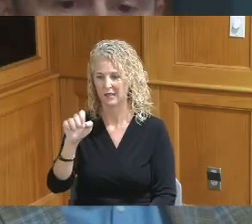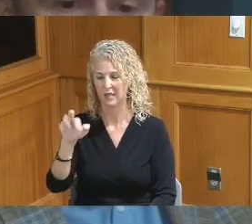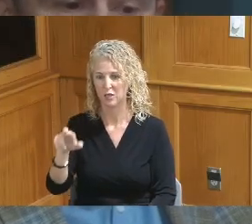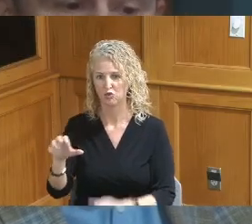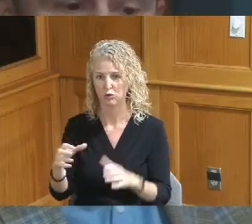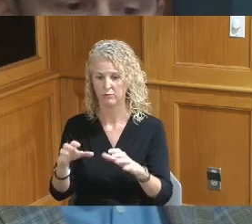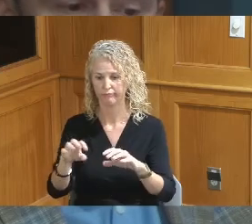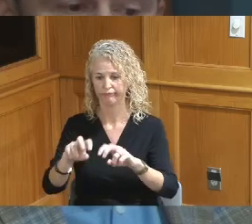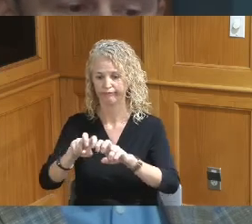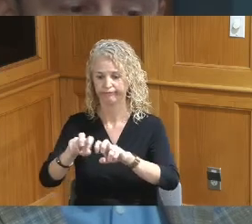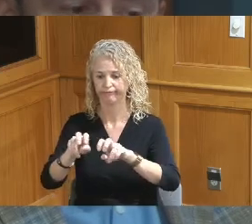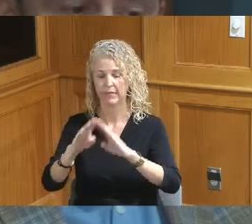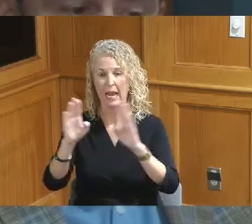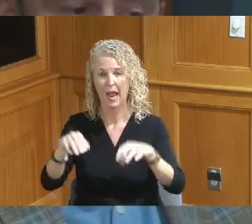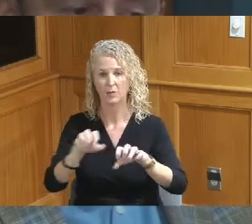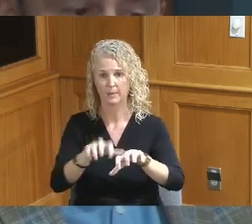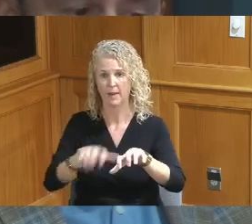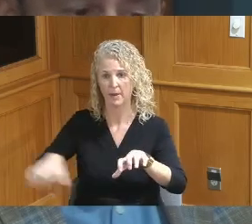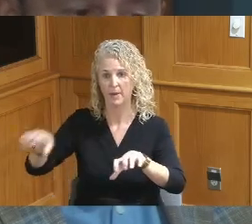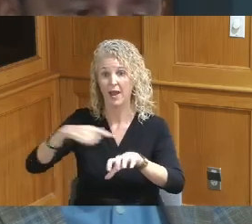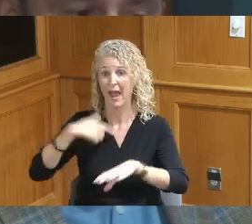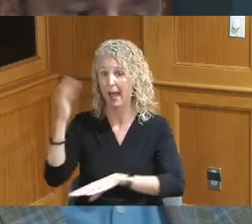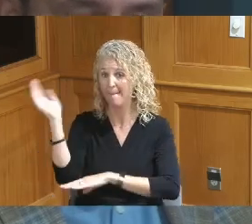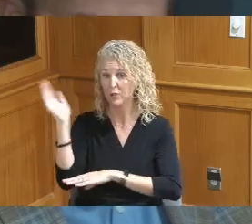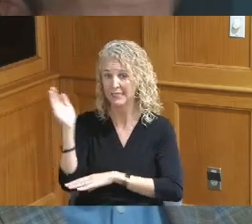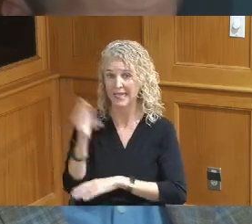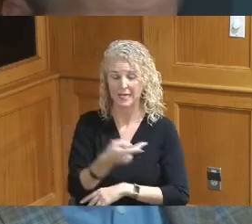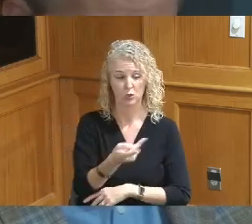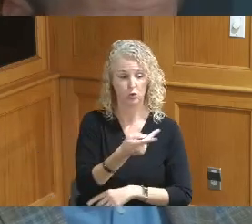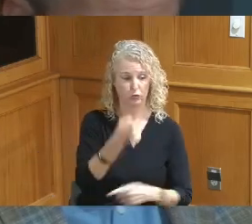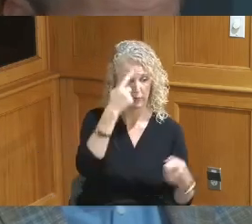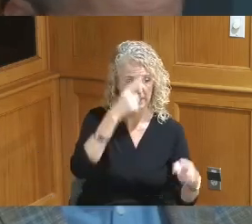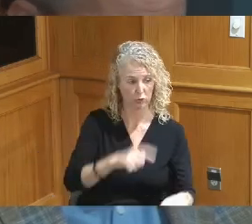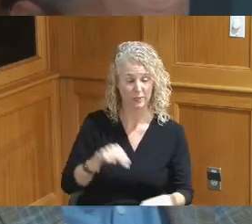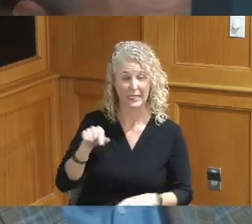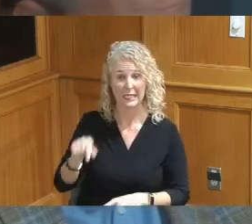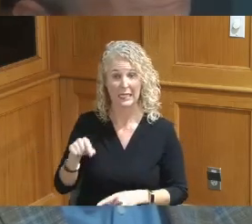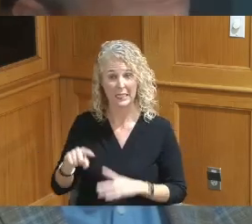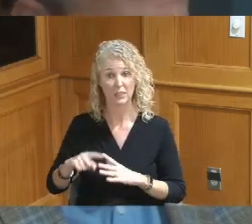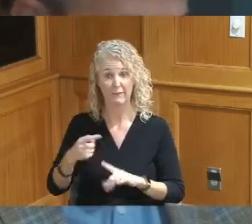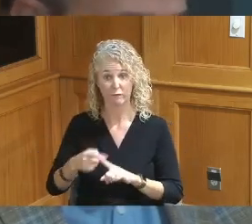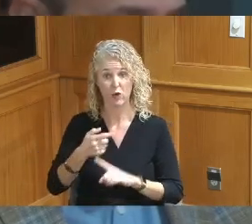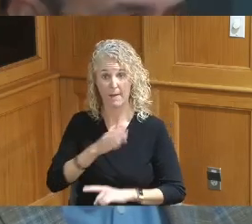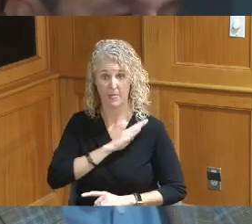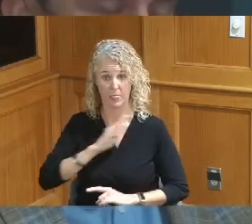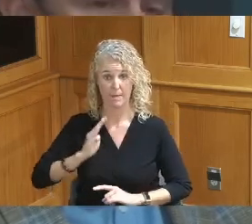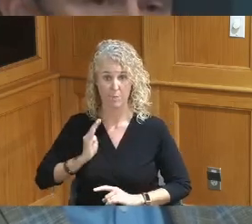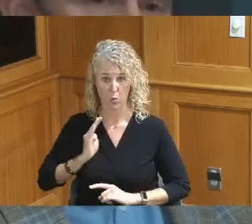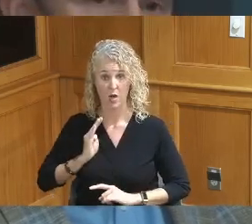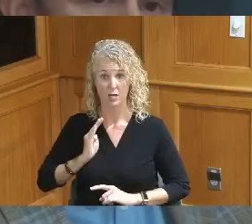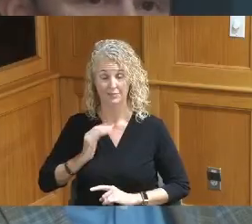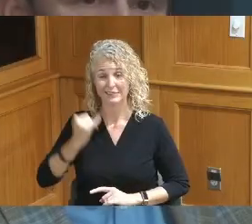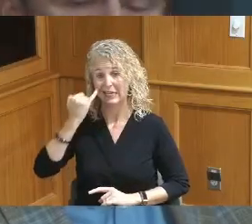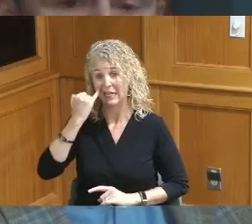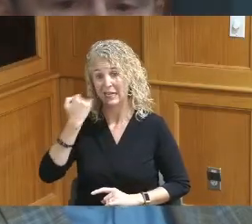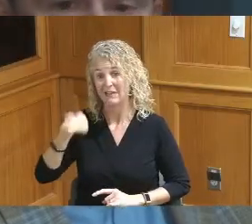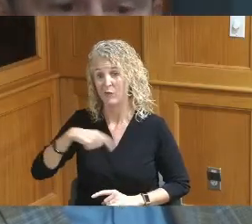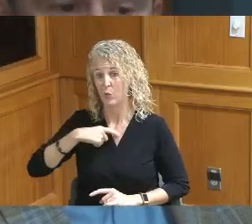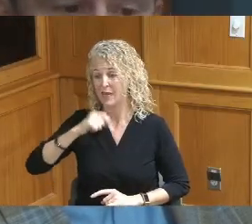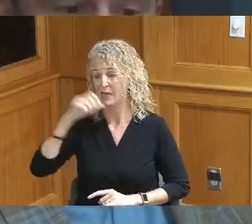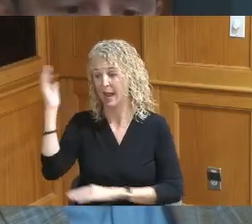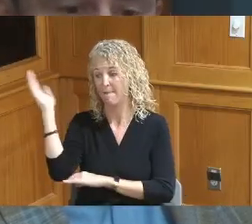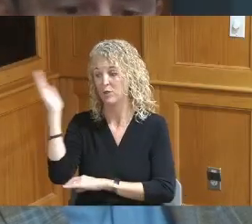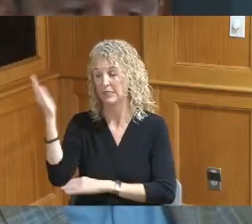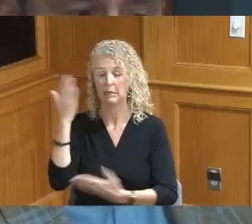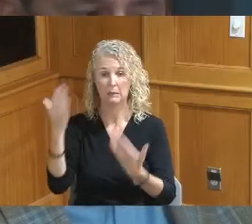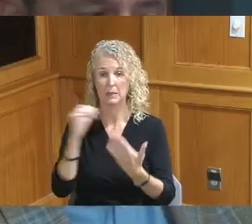else came. I presented it. My commissioners supported it. This something came from the board. If we hadn't presented it, it